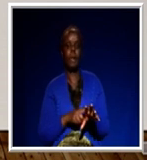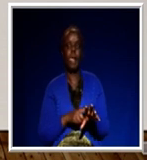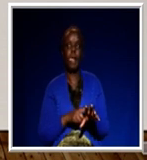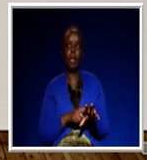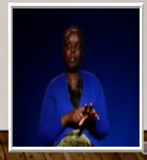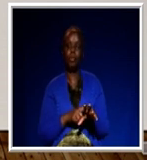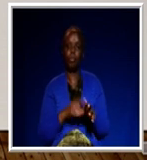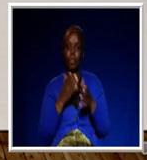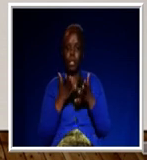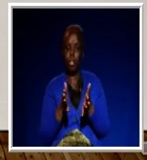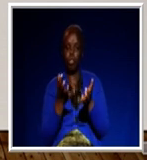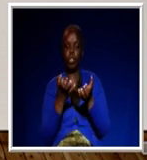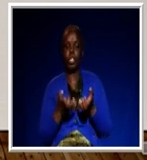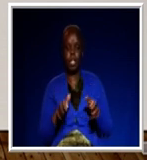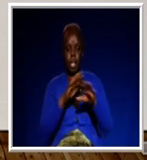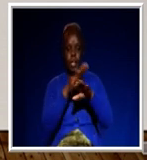Now, you need a table